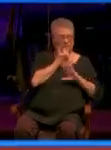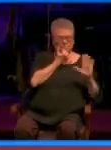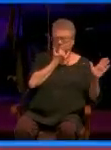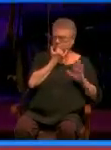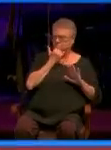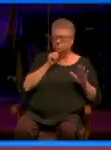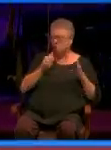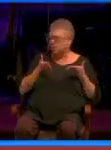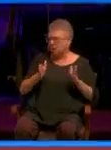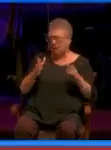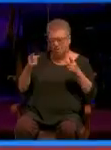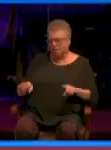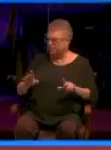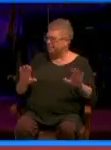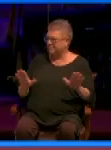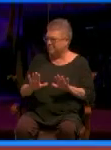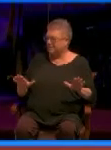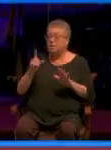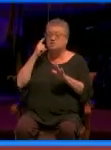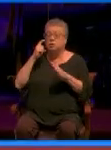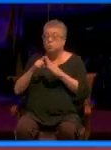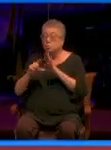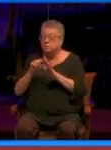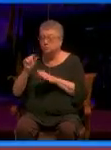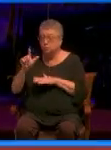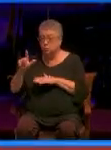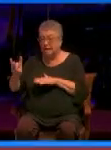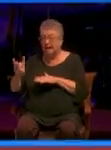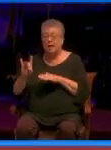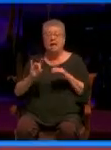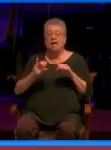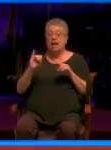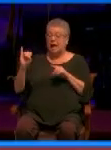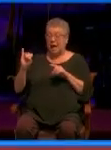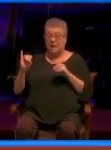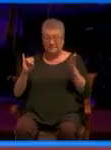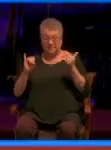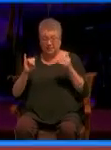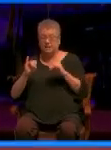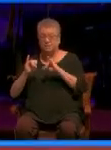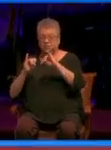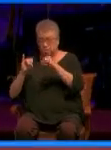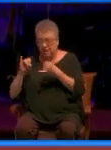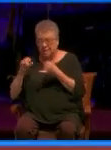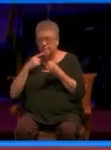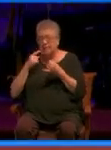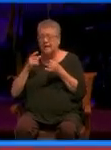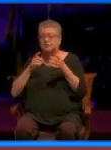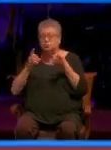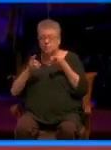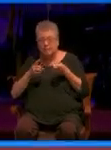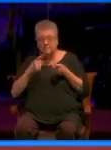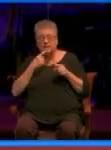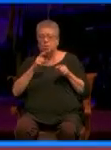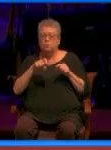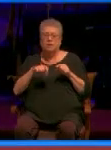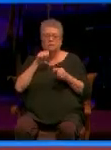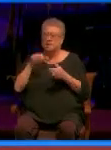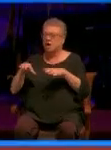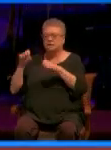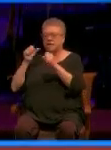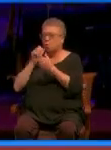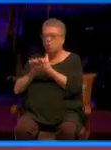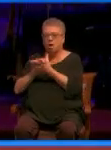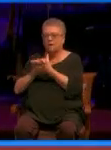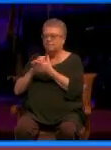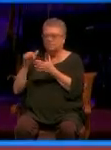happens, verse 28. We'll look at the last bit here. Then Isaac called Jacob and blessed him and directed him. You must not take a wife from the